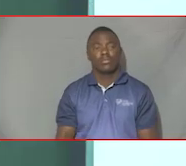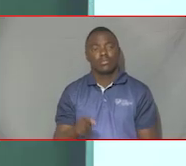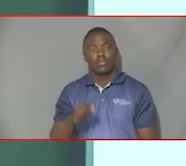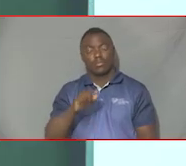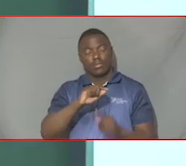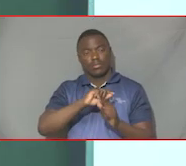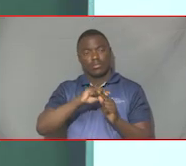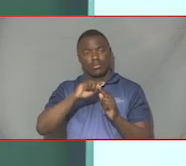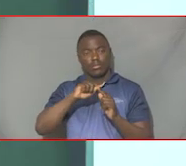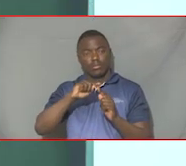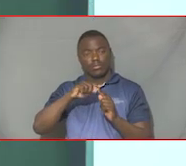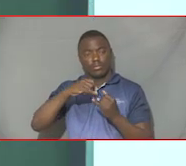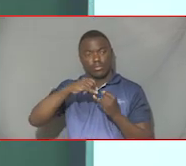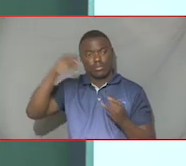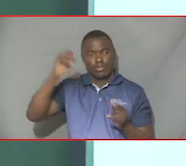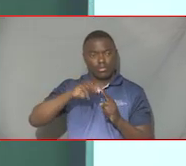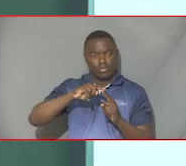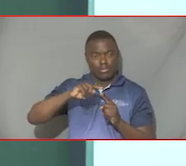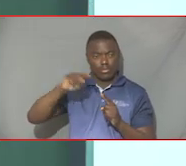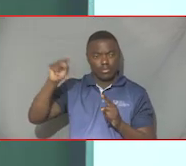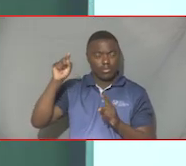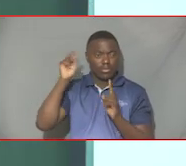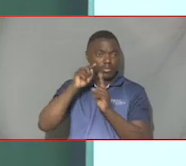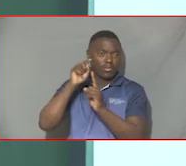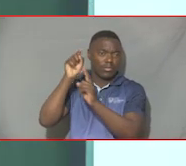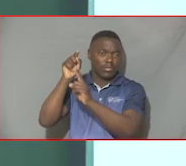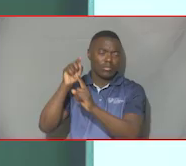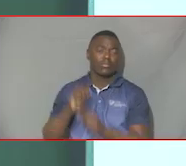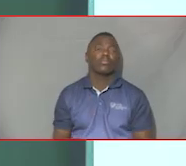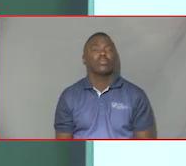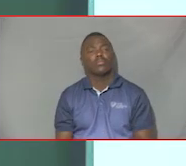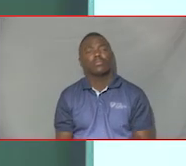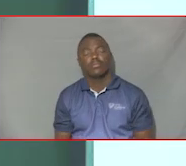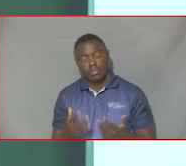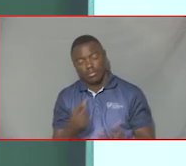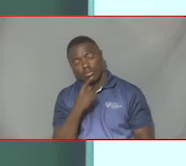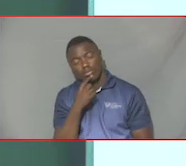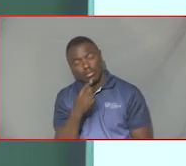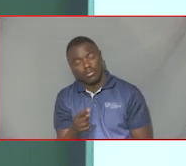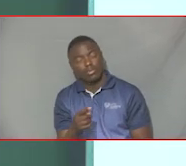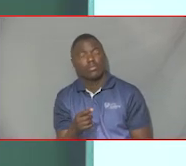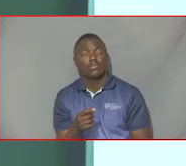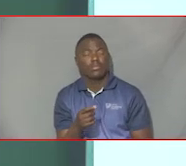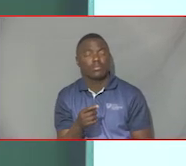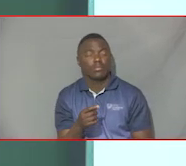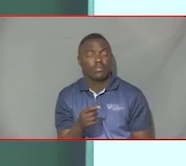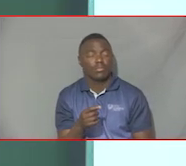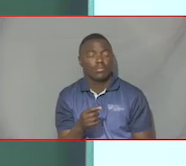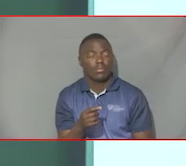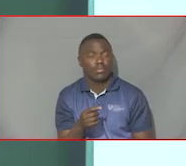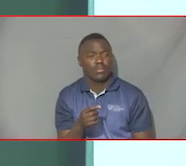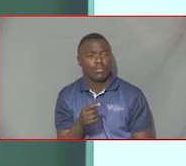the points are around the regression line, then you will say that it's a strong correlation. Is that